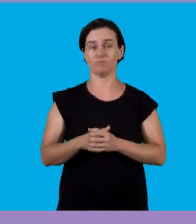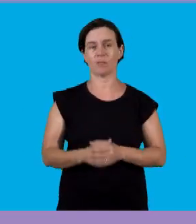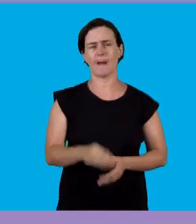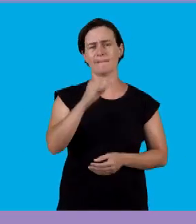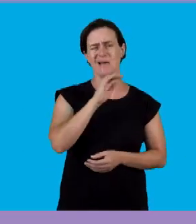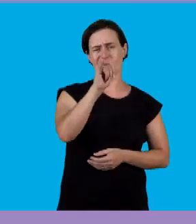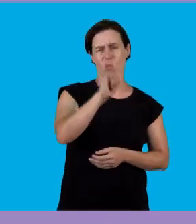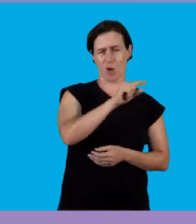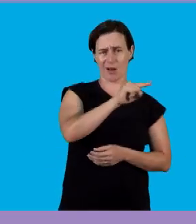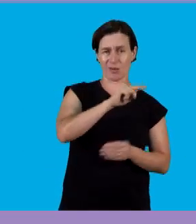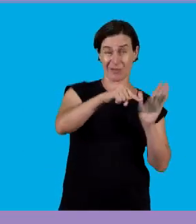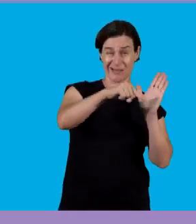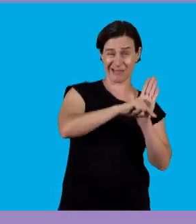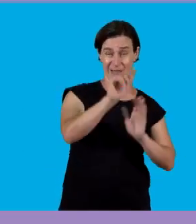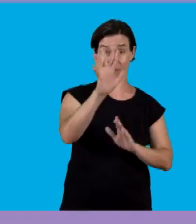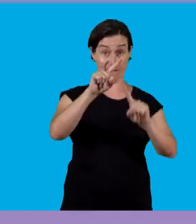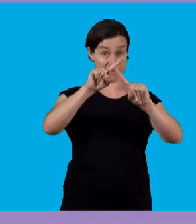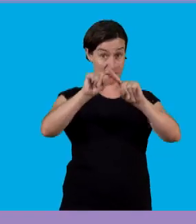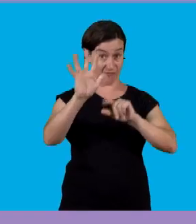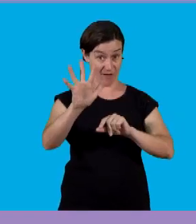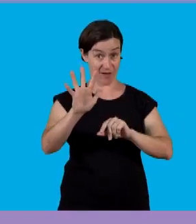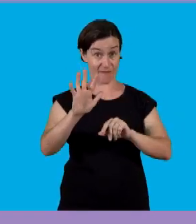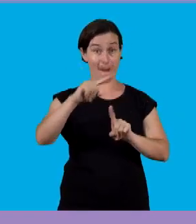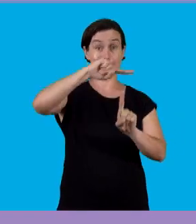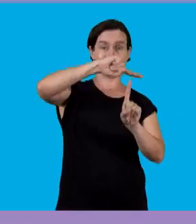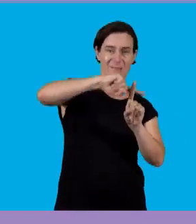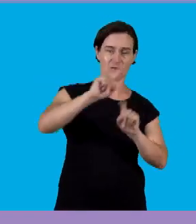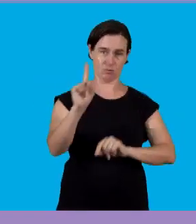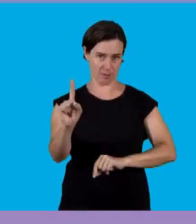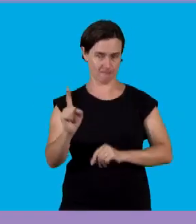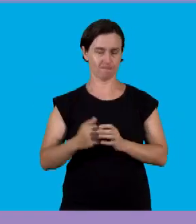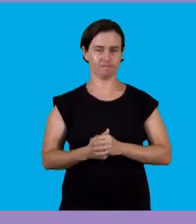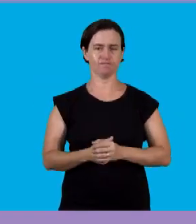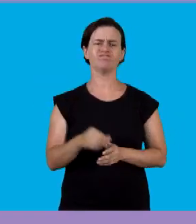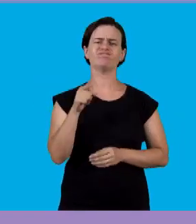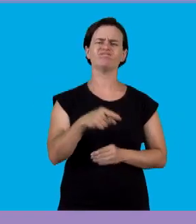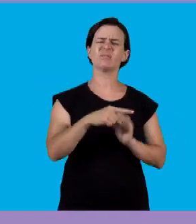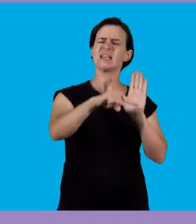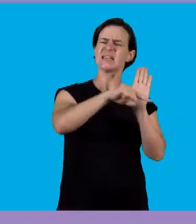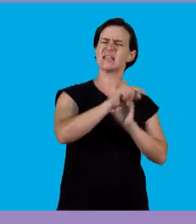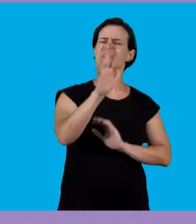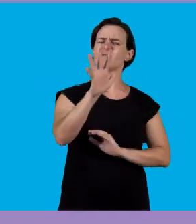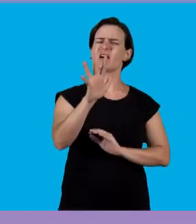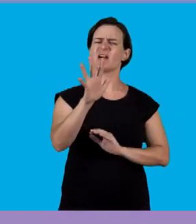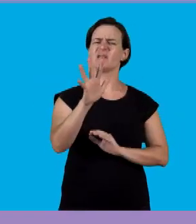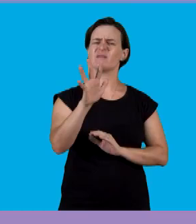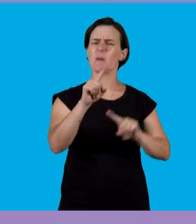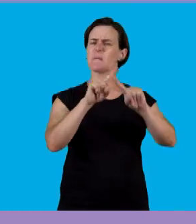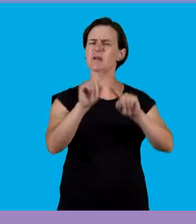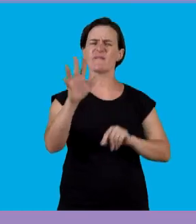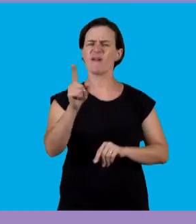be multiplied by a negative 5. And then we are going to add 1. So what is a negative 5 multiplied by